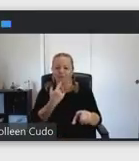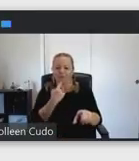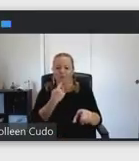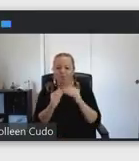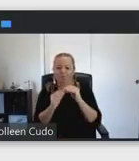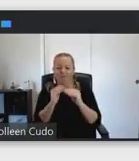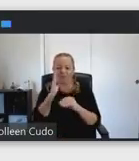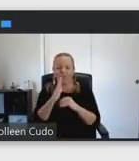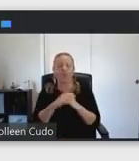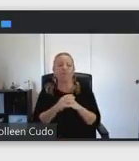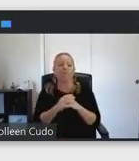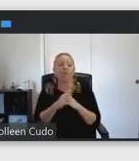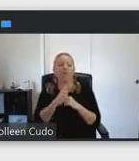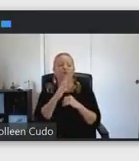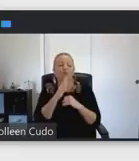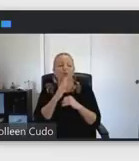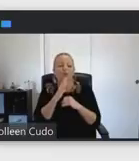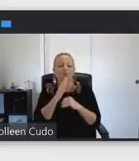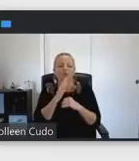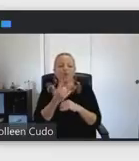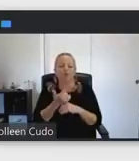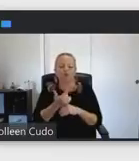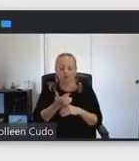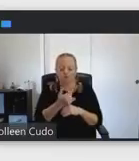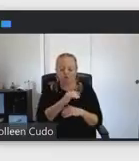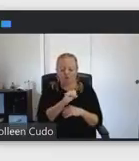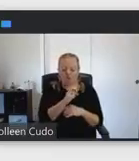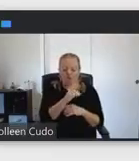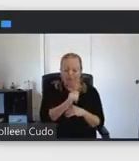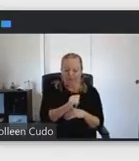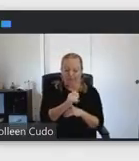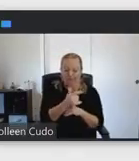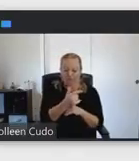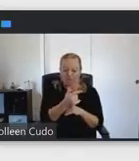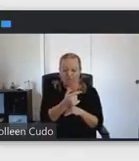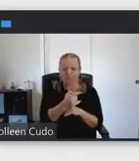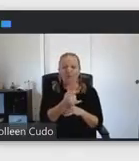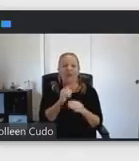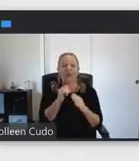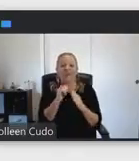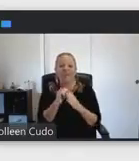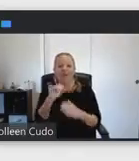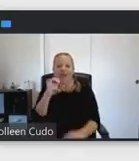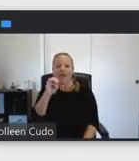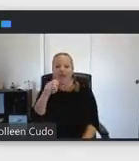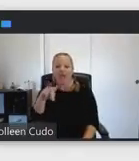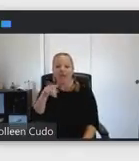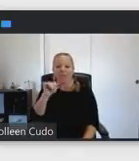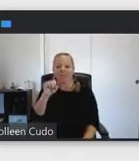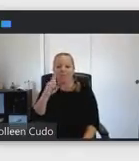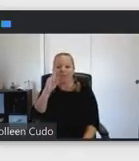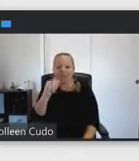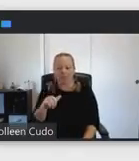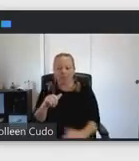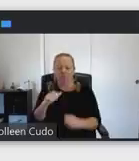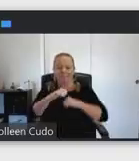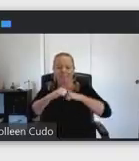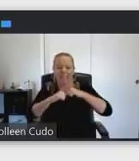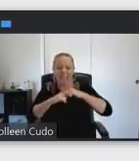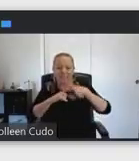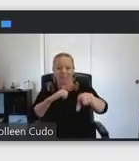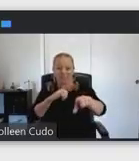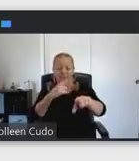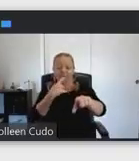about as of the 21st, so you can see that the date is right there. The epidemiology status overall for that category is